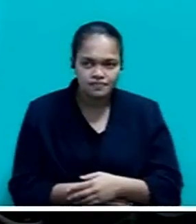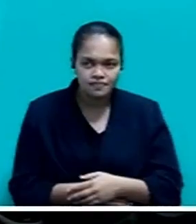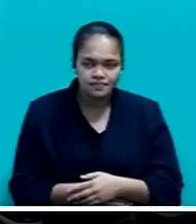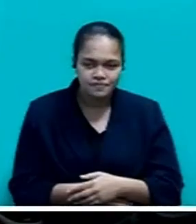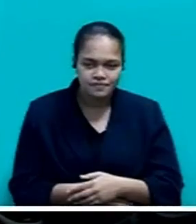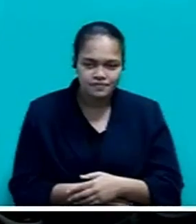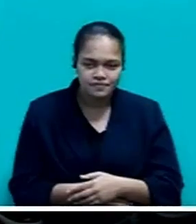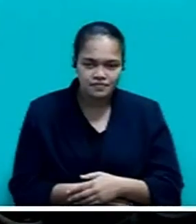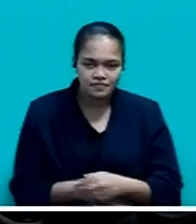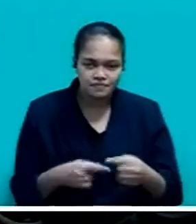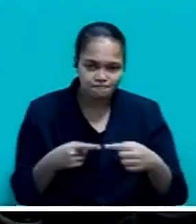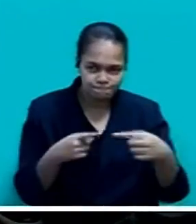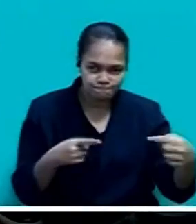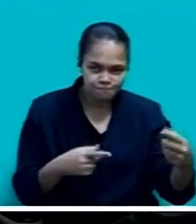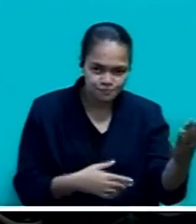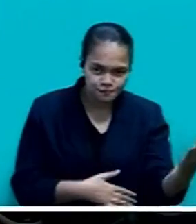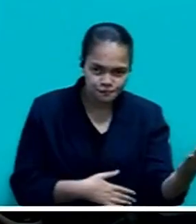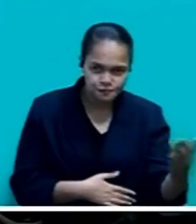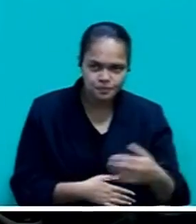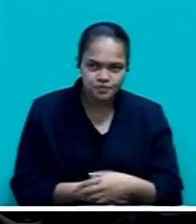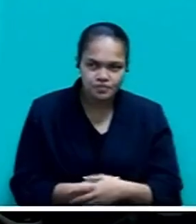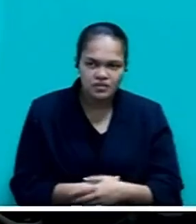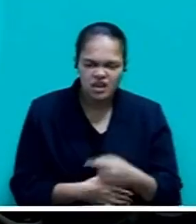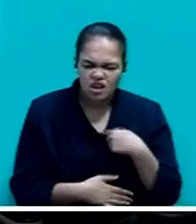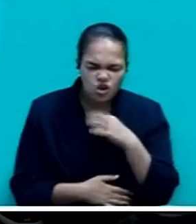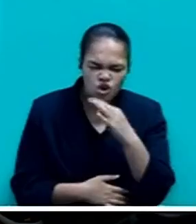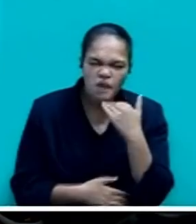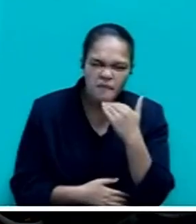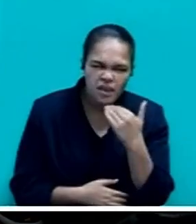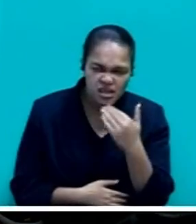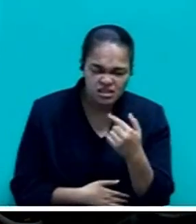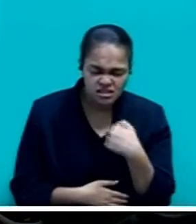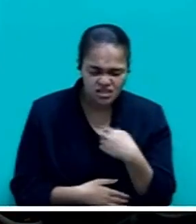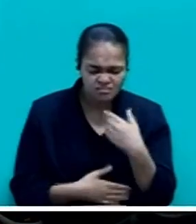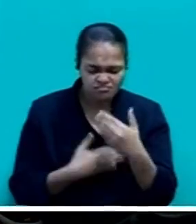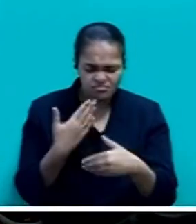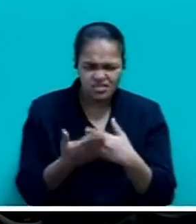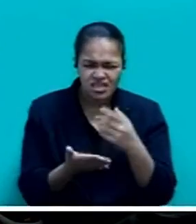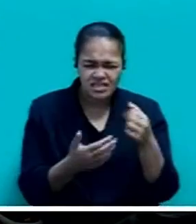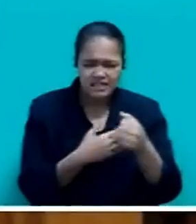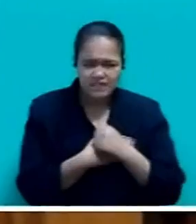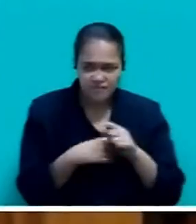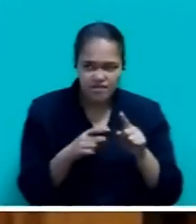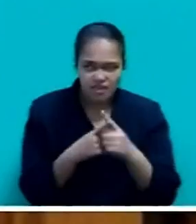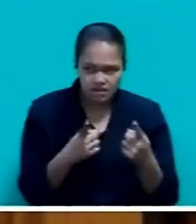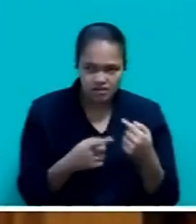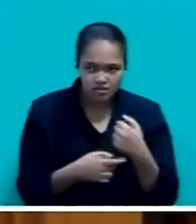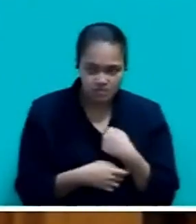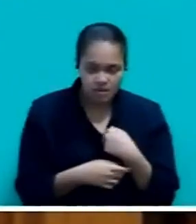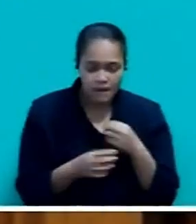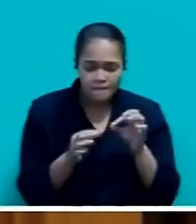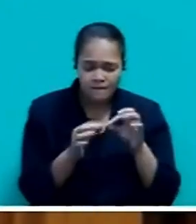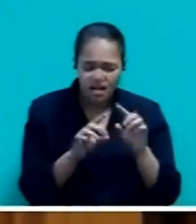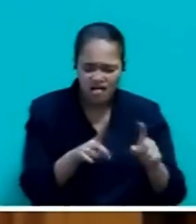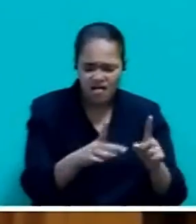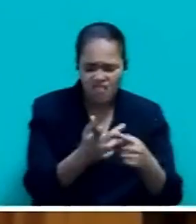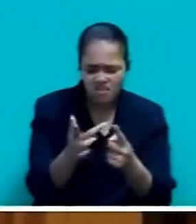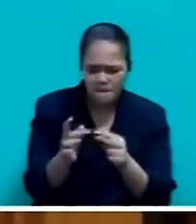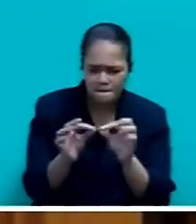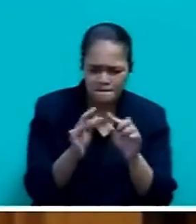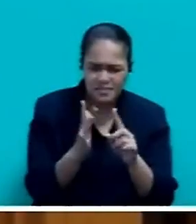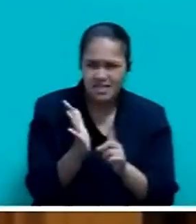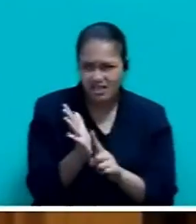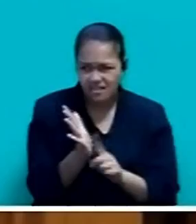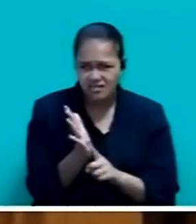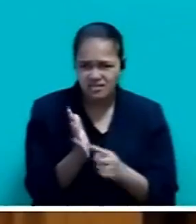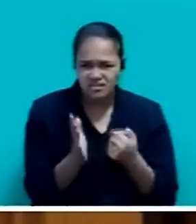Honourable Speaker, and I think I don't need to say much, save for the fact that this is the same thing that we've just raised on the other two bills. But I just wanted